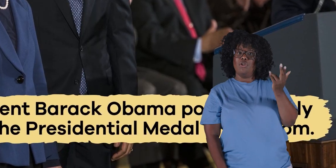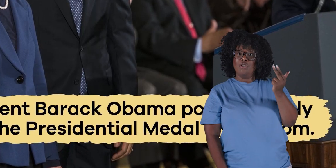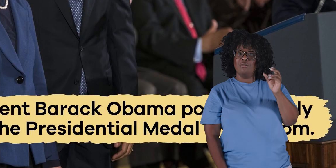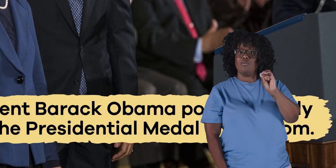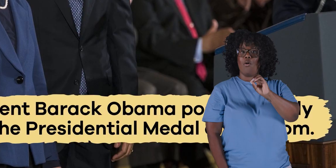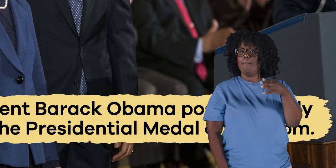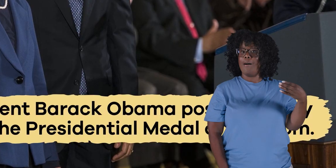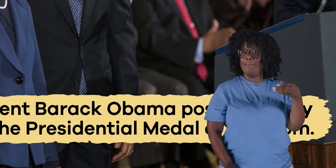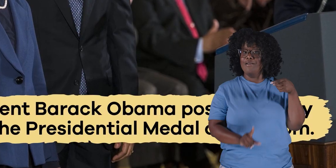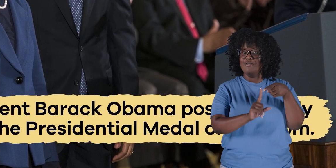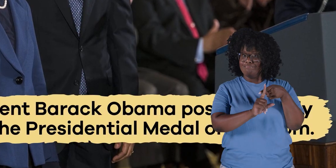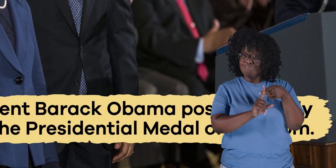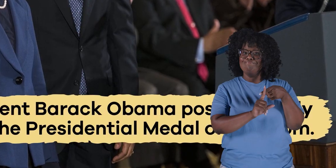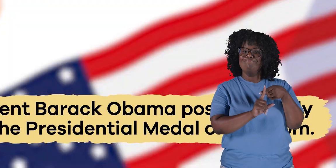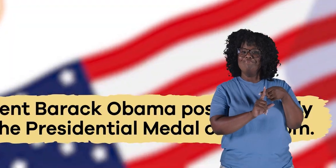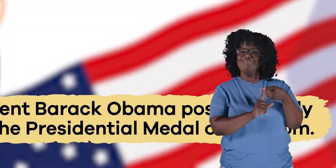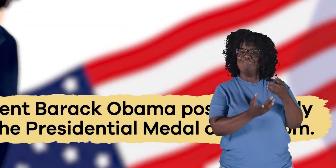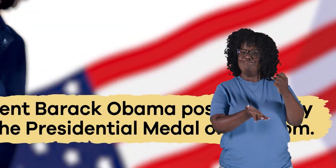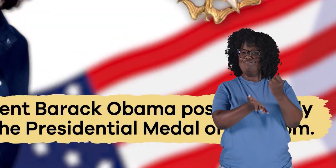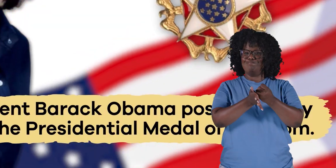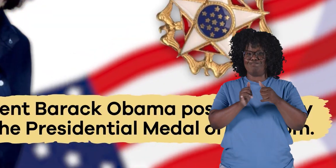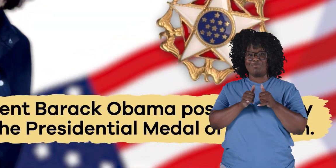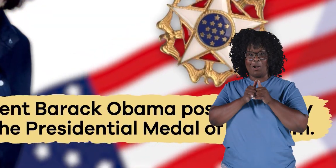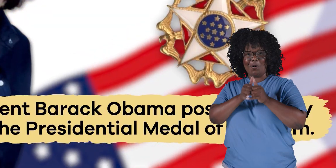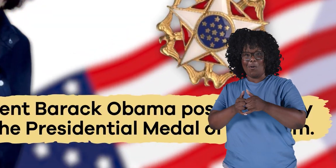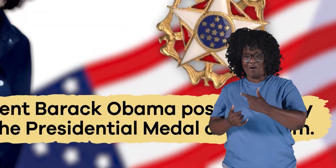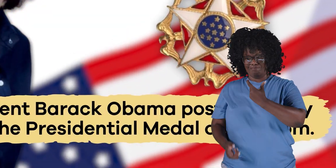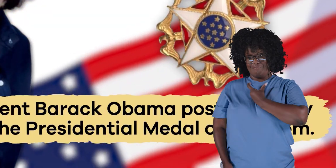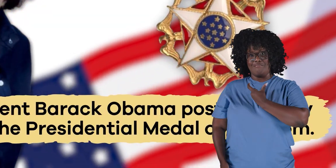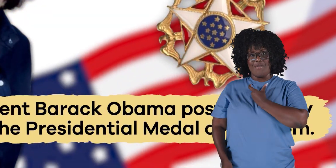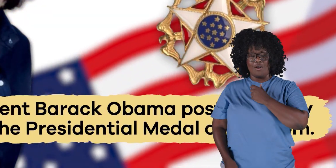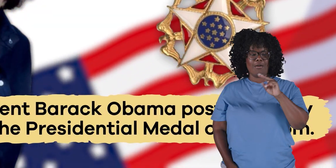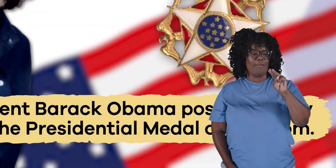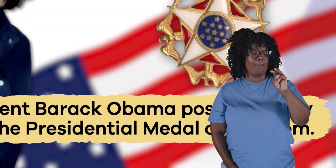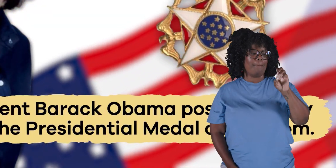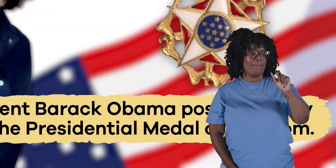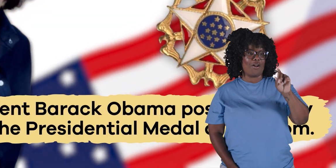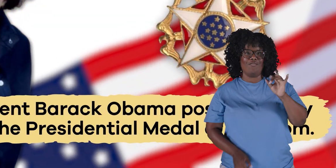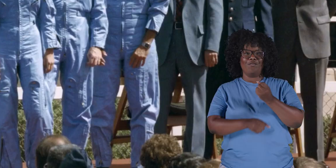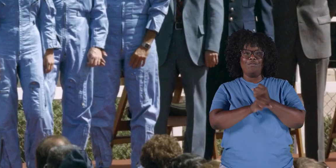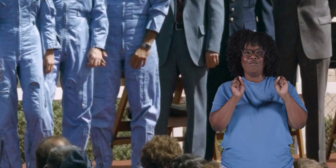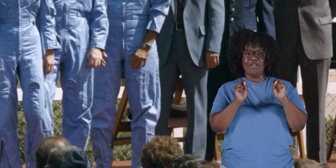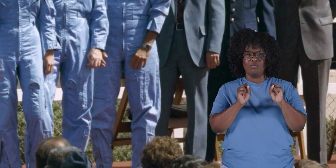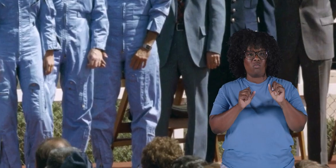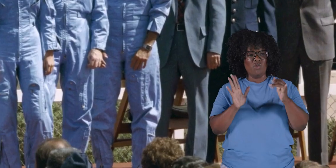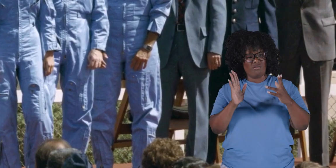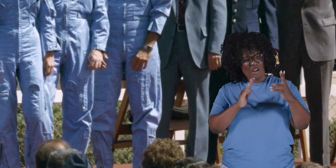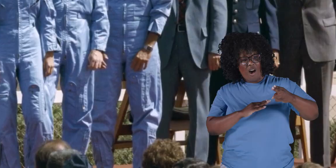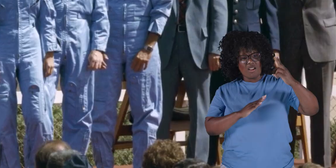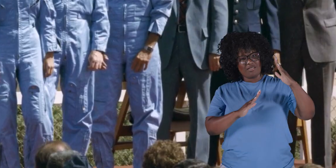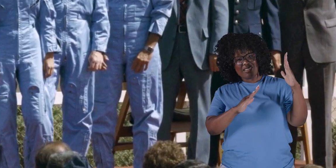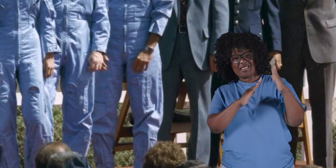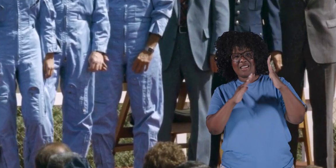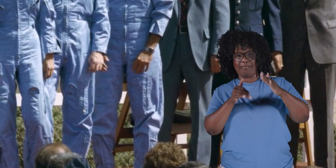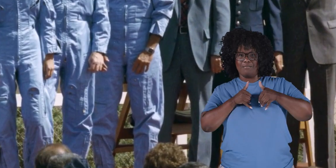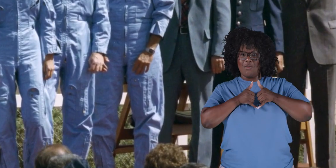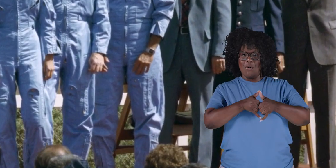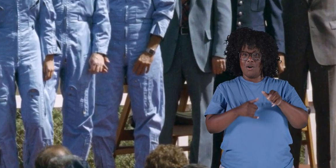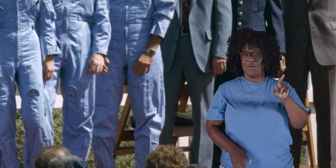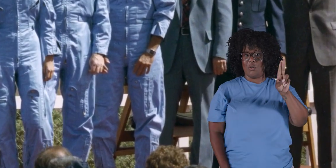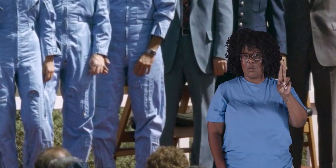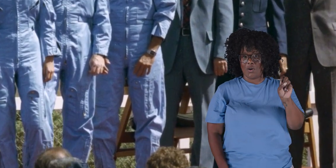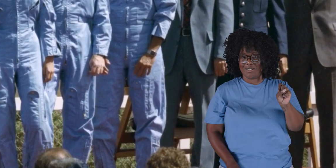then, President Barack Obama posthumously awarded her the Presidential Medal of Freedom, which is the highest civilian award